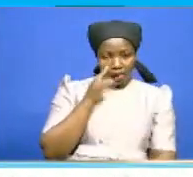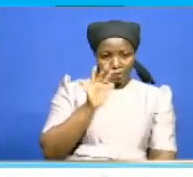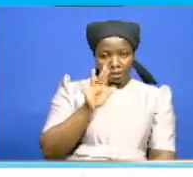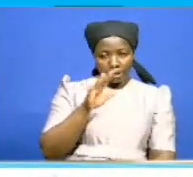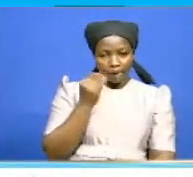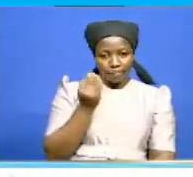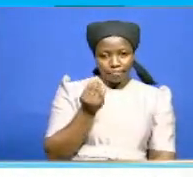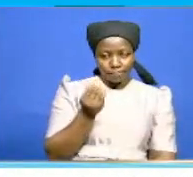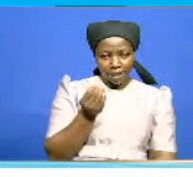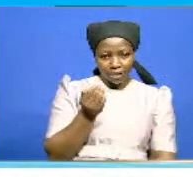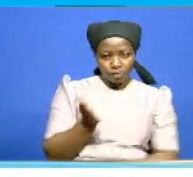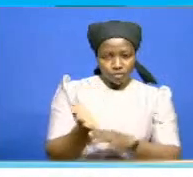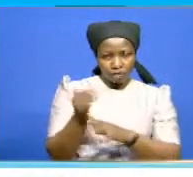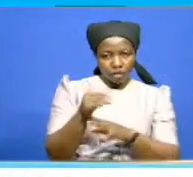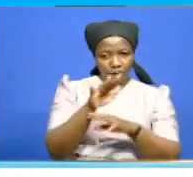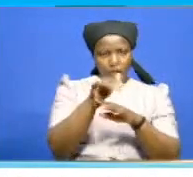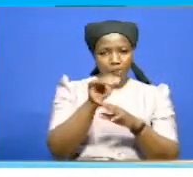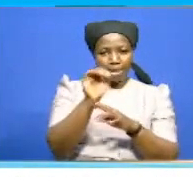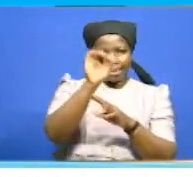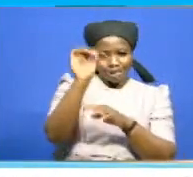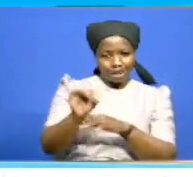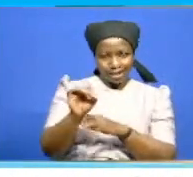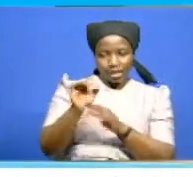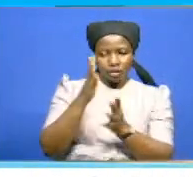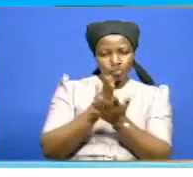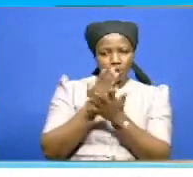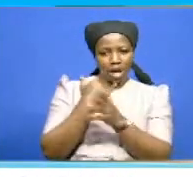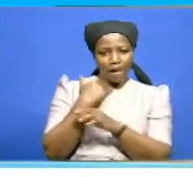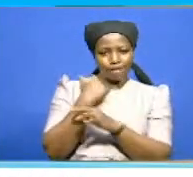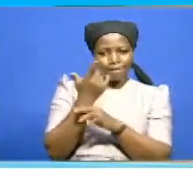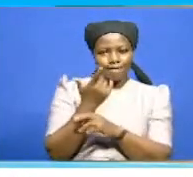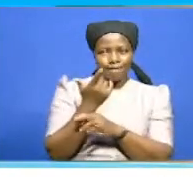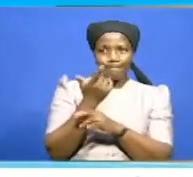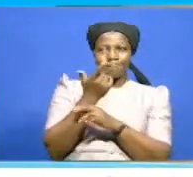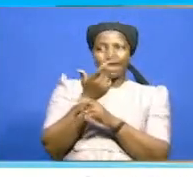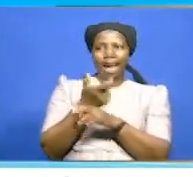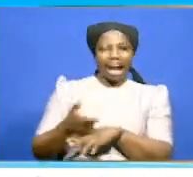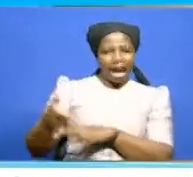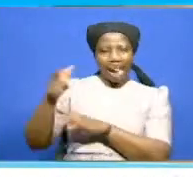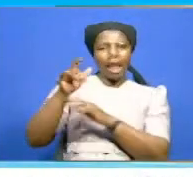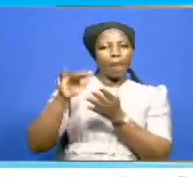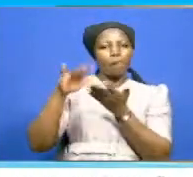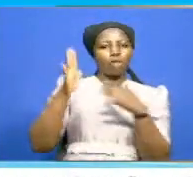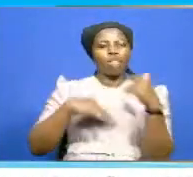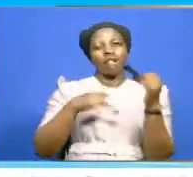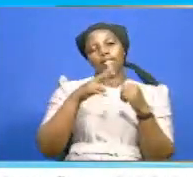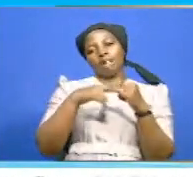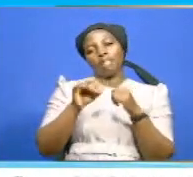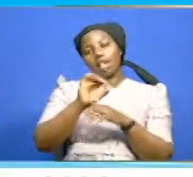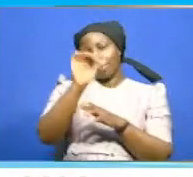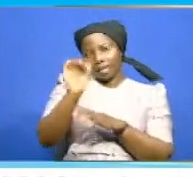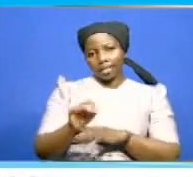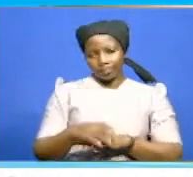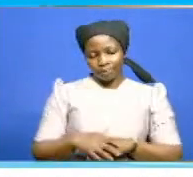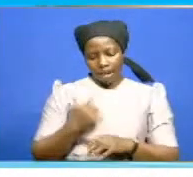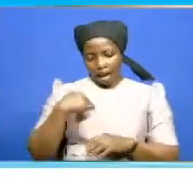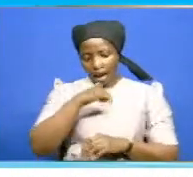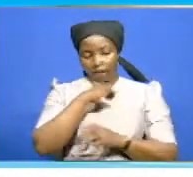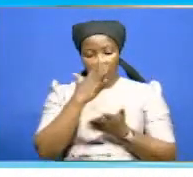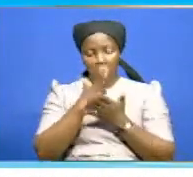revenue from interest rate. It has somehow plunged by more than 70%. And of course, we